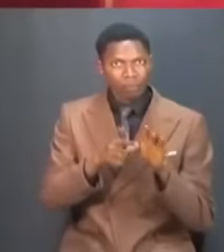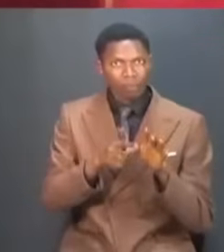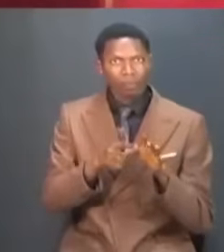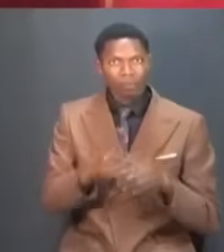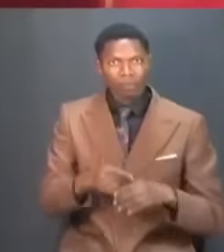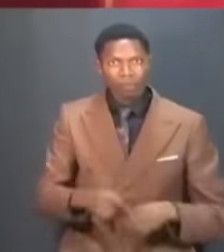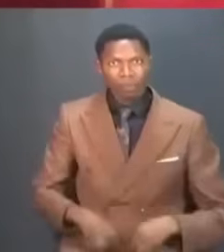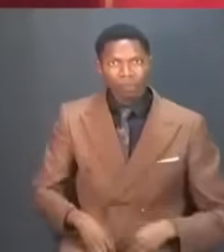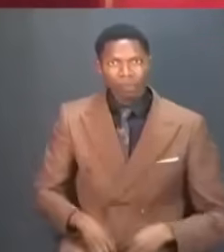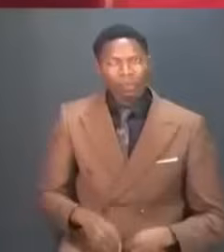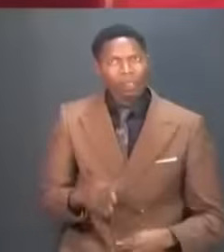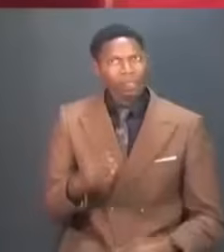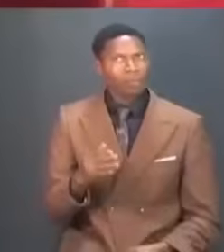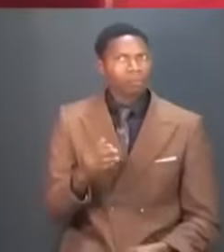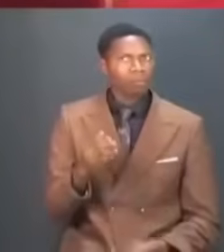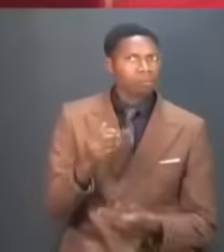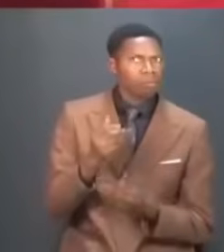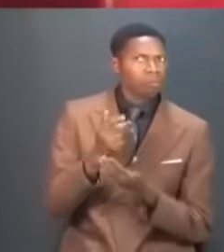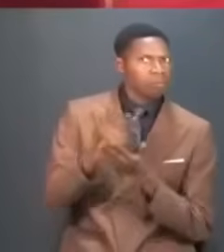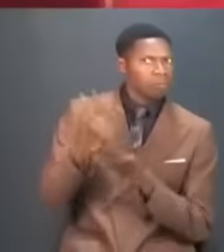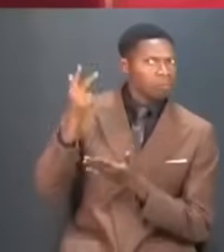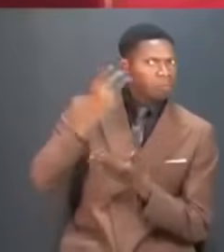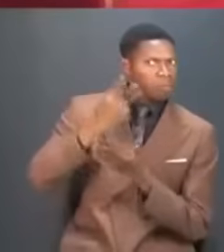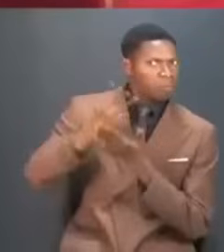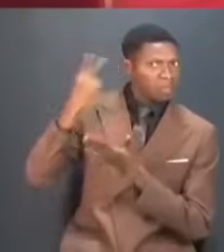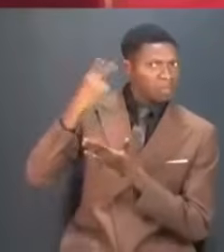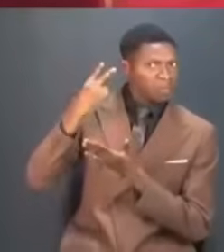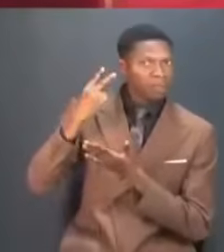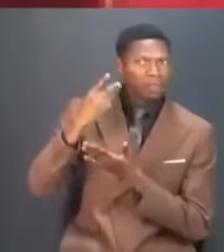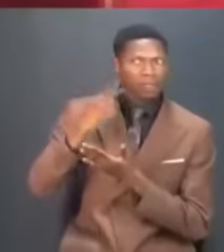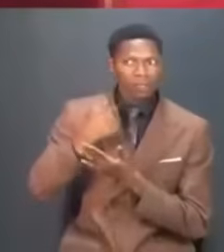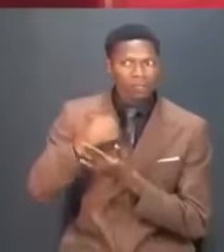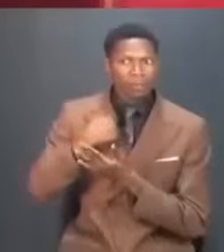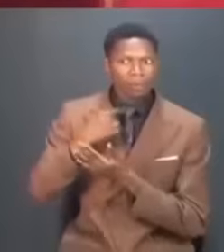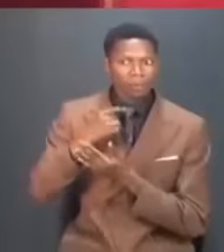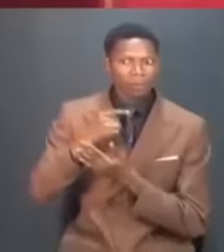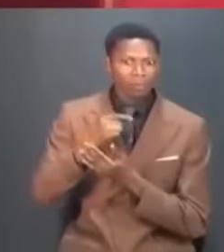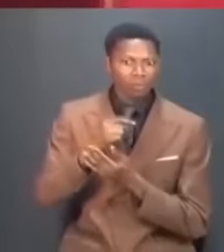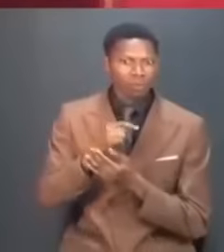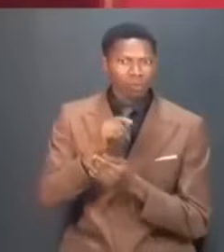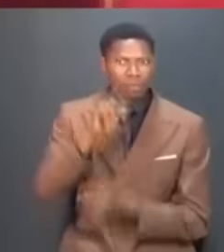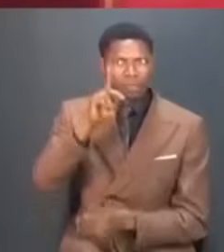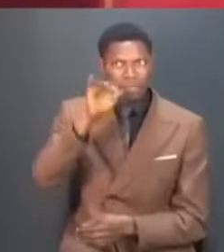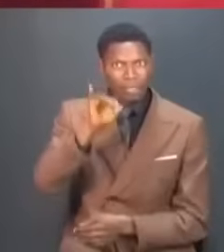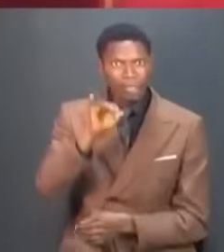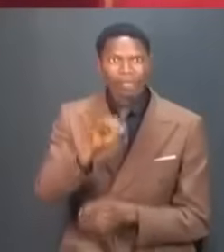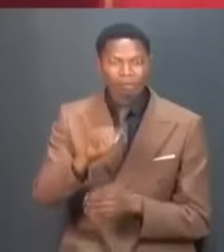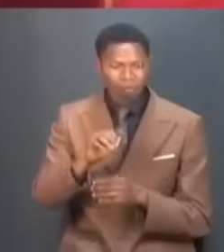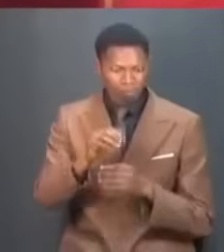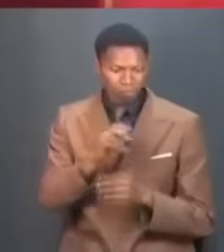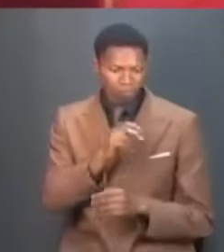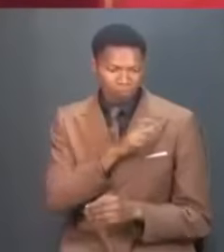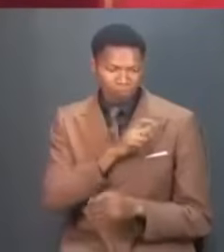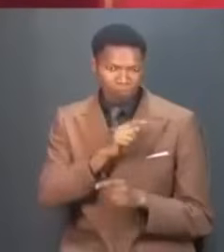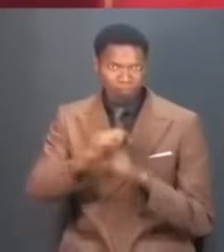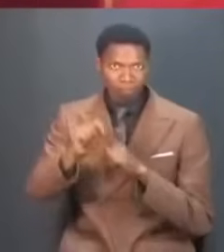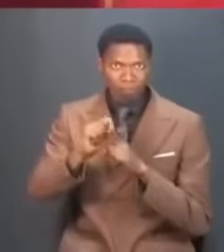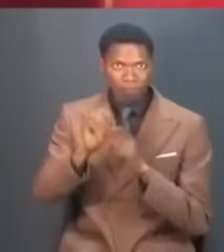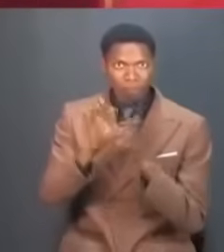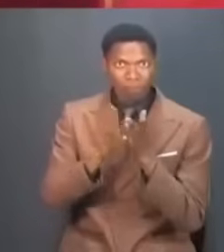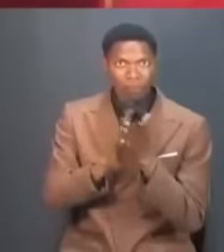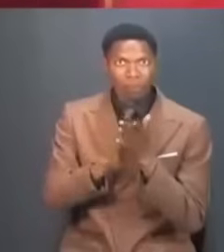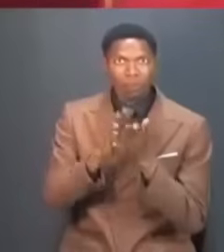Some 2-3 weeks ago, I was in Kumasi Police Training School to inaugurate a